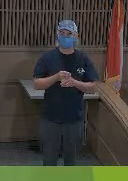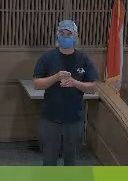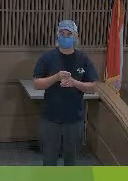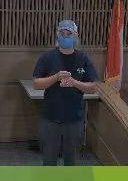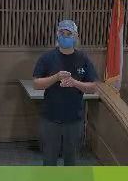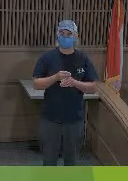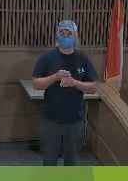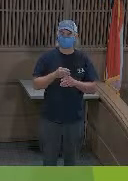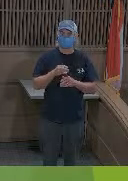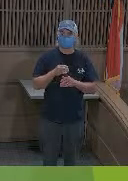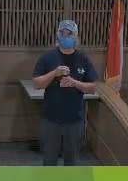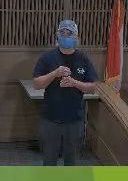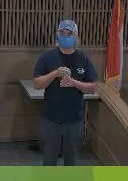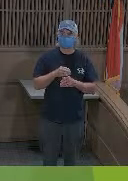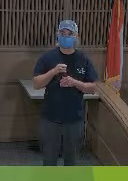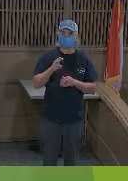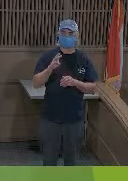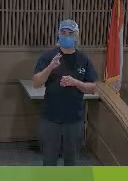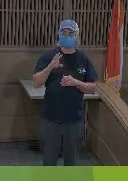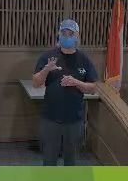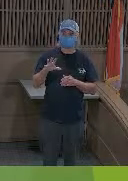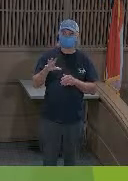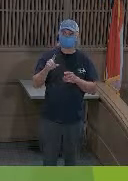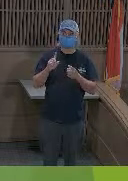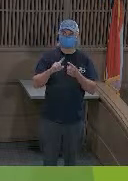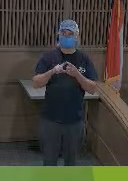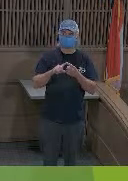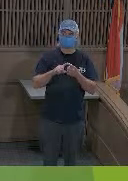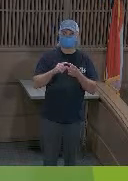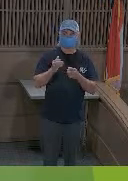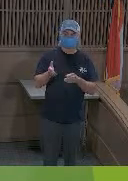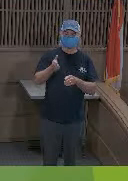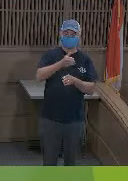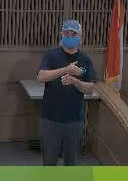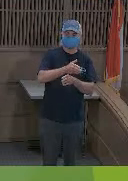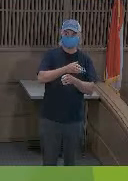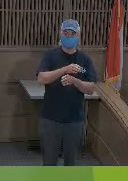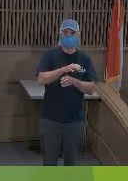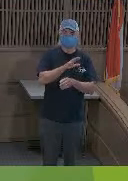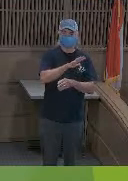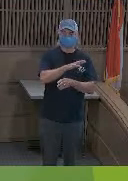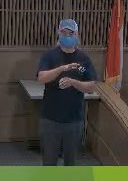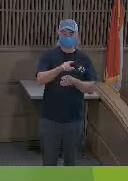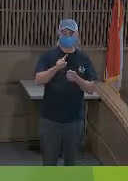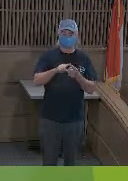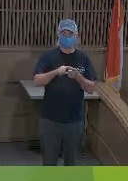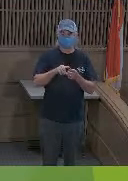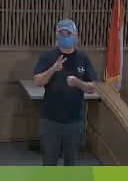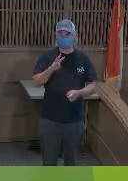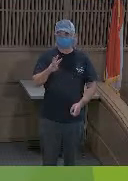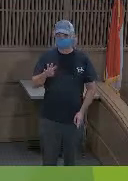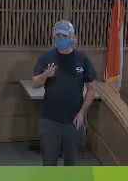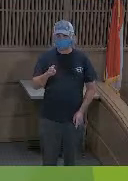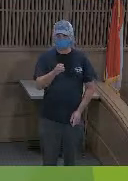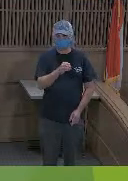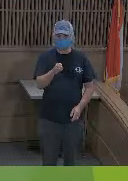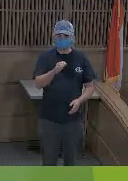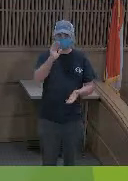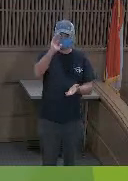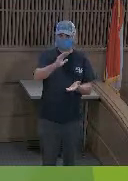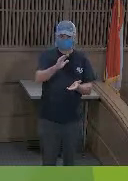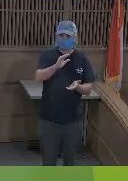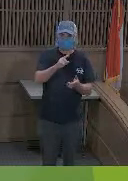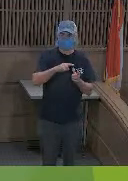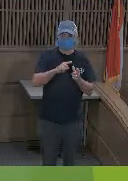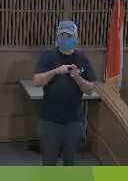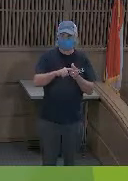band 65 to 74 to the next age band, which is 55 and 64, and it